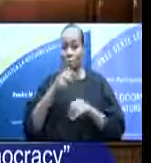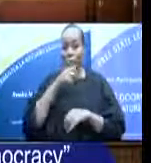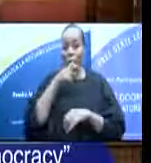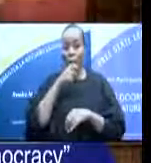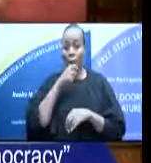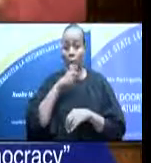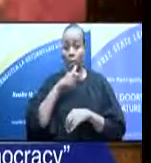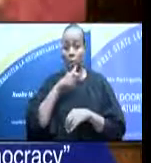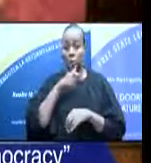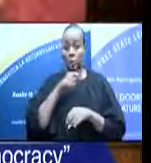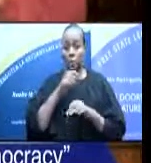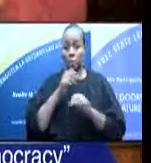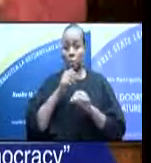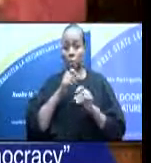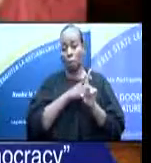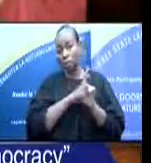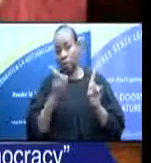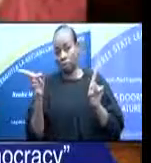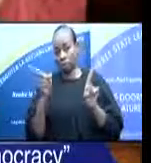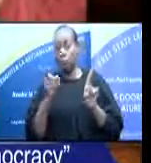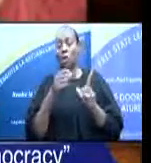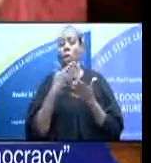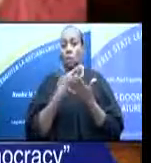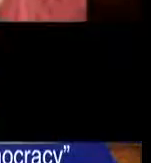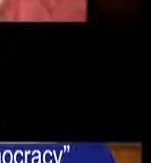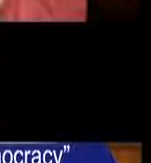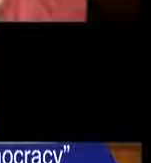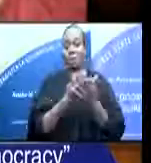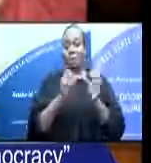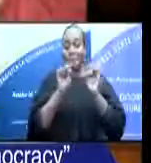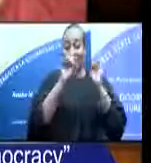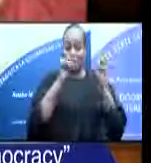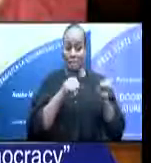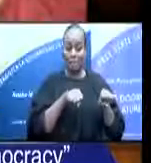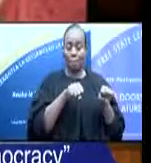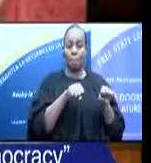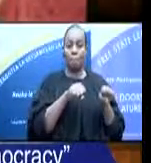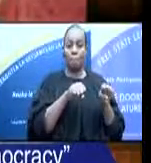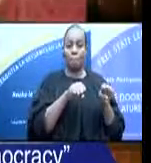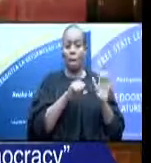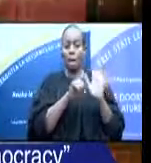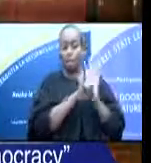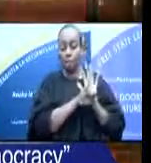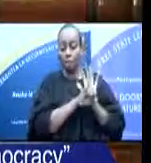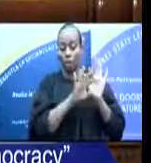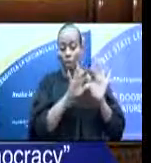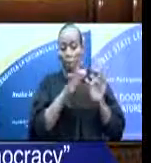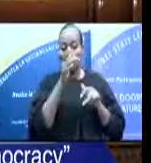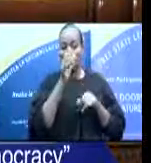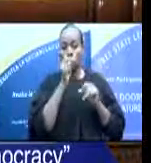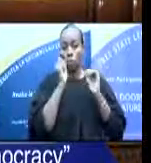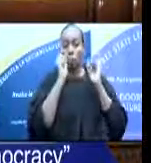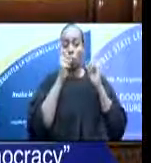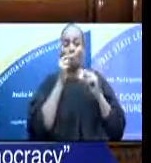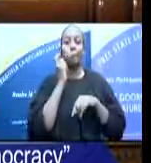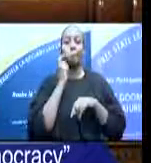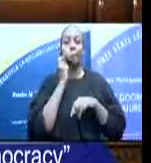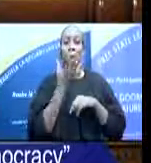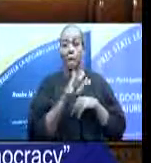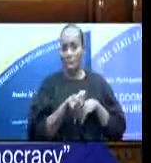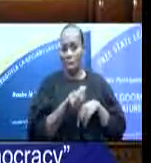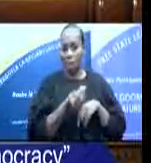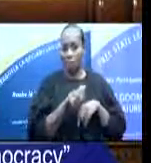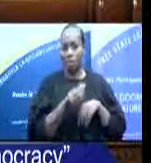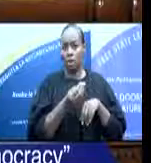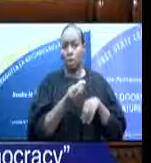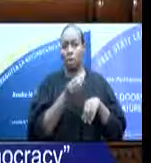treatment, mental care users who are lost in the systems, identify women who are not aware of their pregnant status, and all of